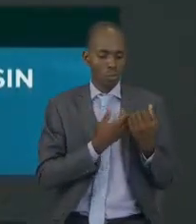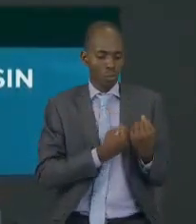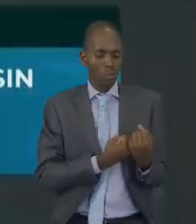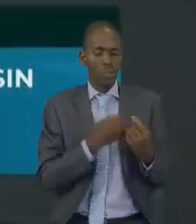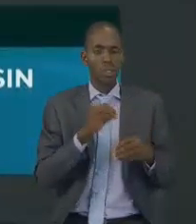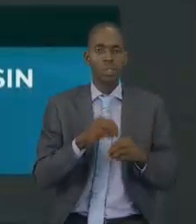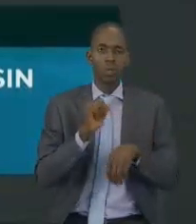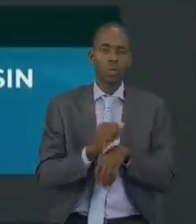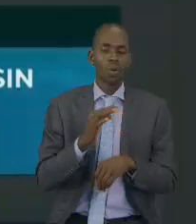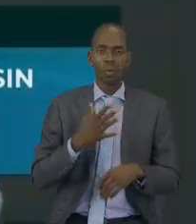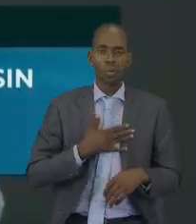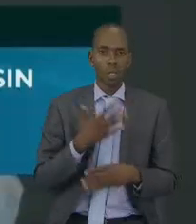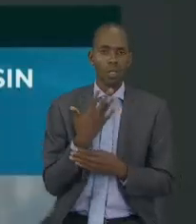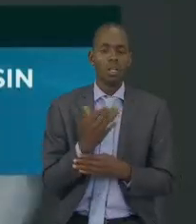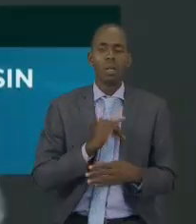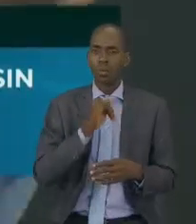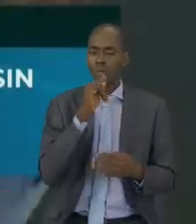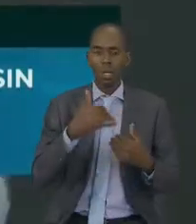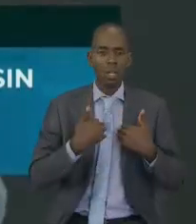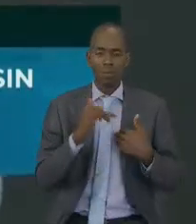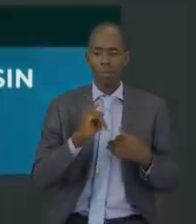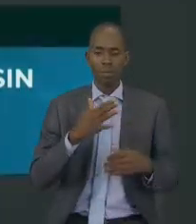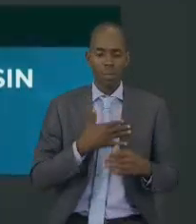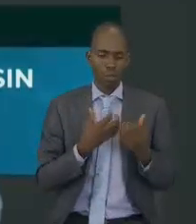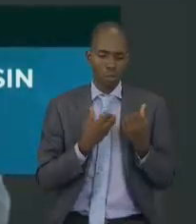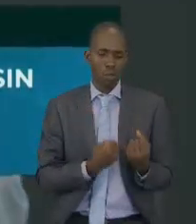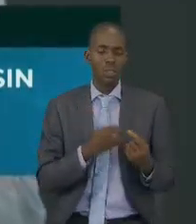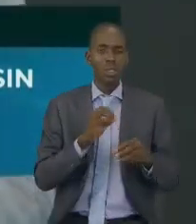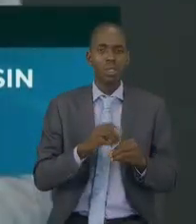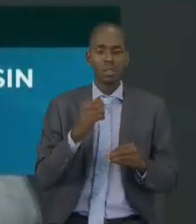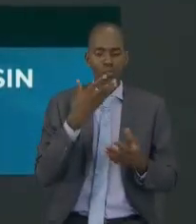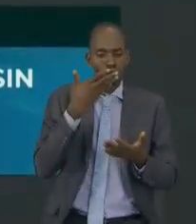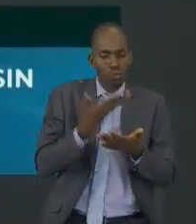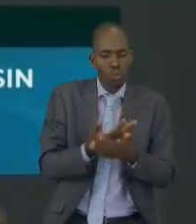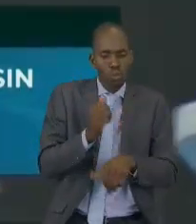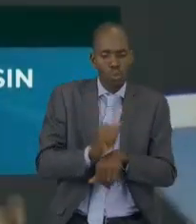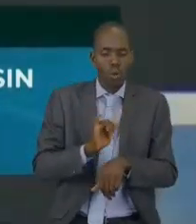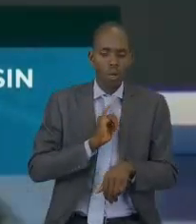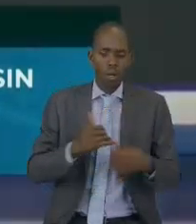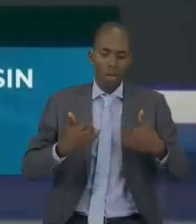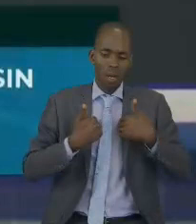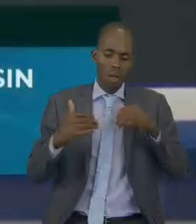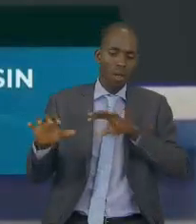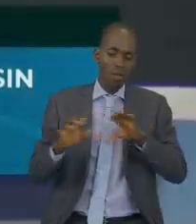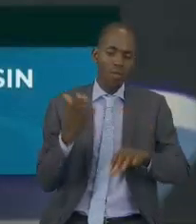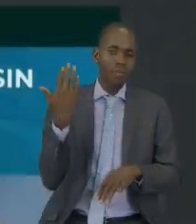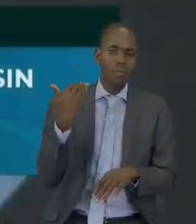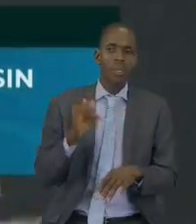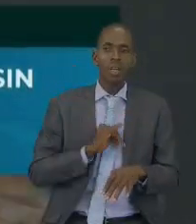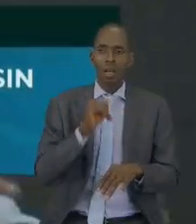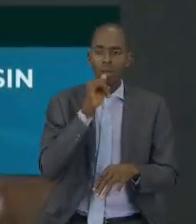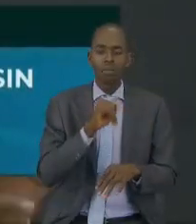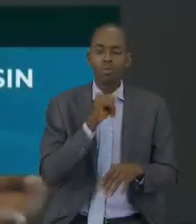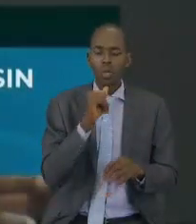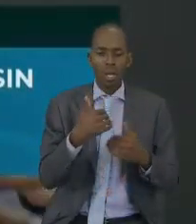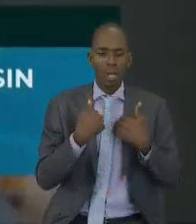not having my confidence in the good things I have done. I'm not having my confidence in